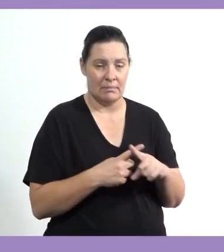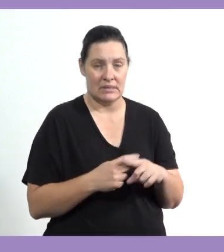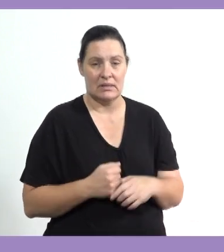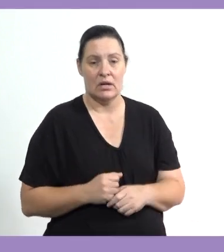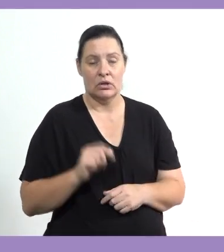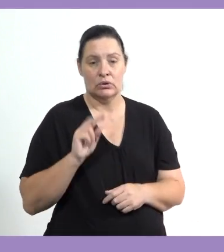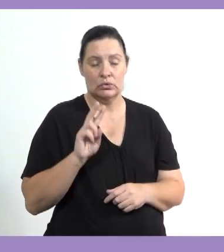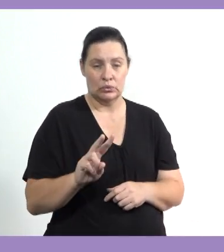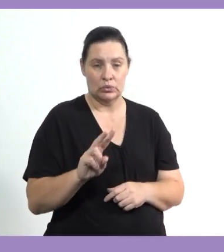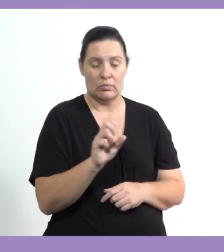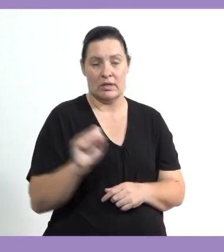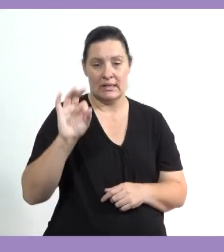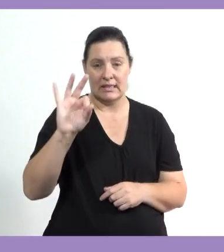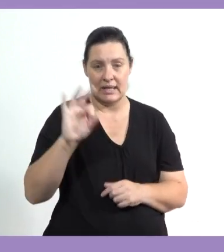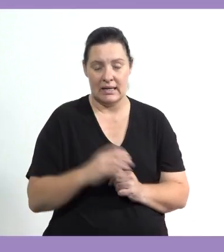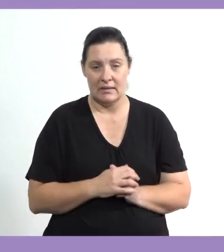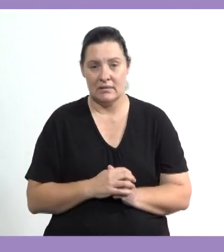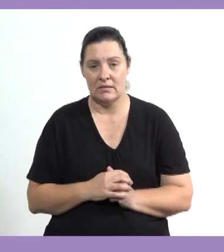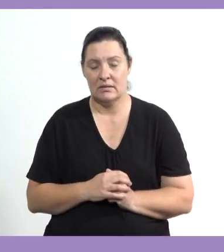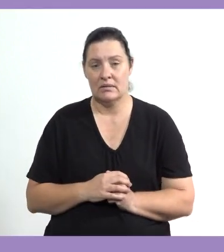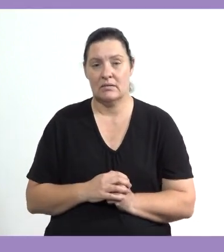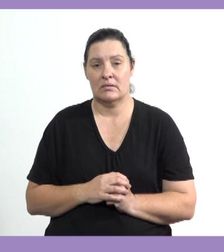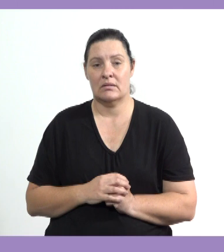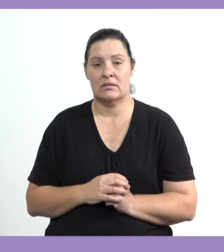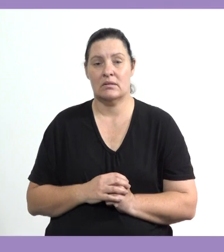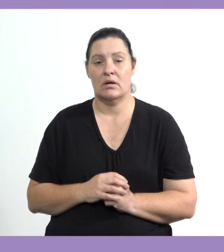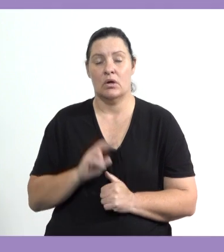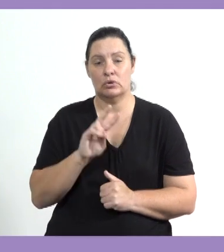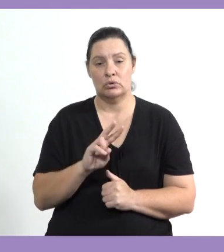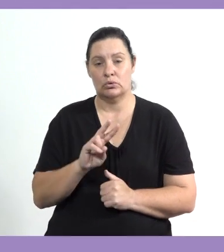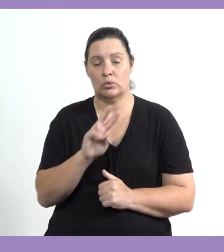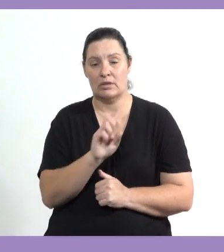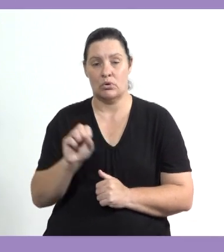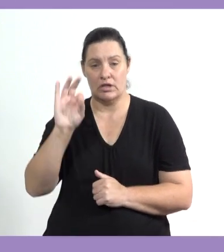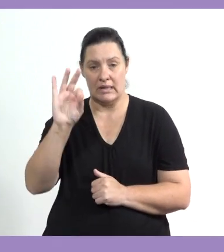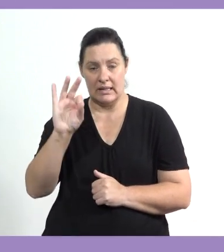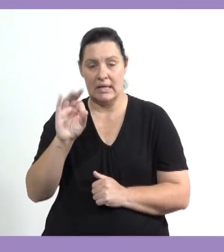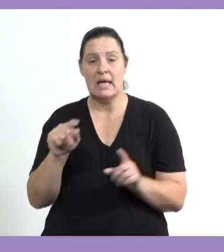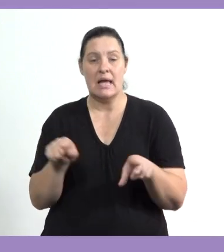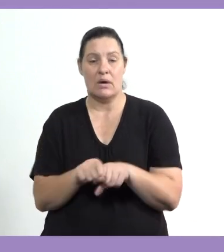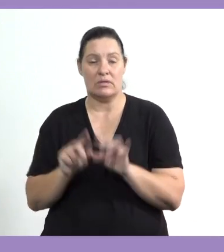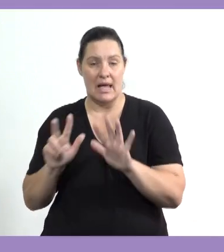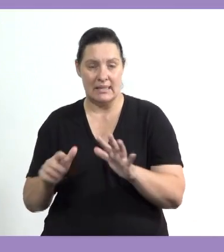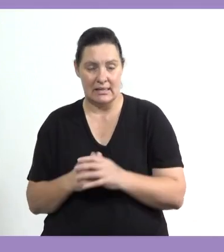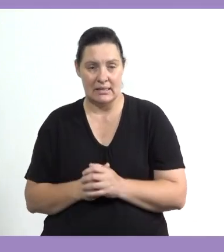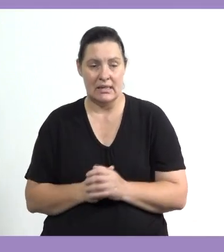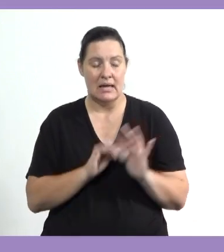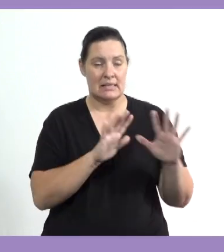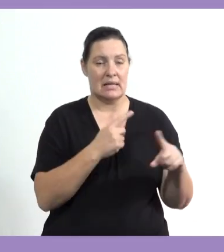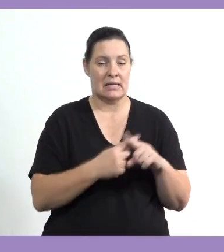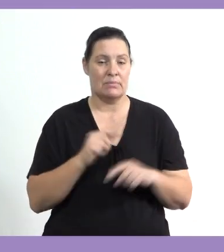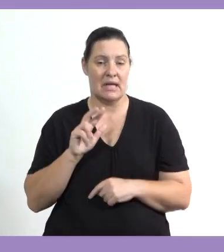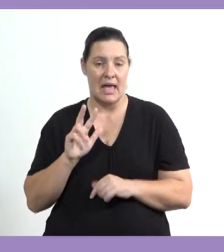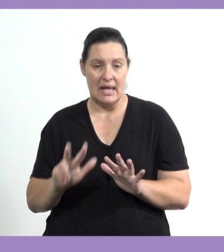10 multiplied by 2 exponent 3. Now 2 exponent 3 is equals to 8. So that